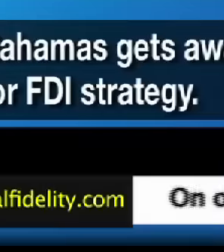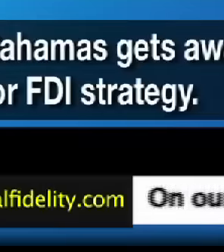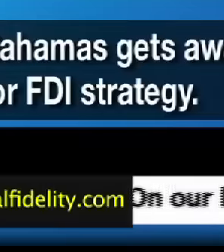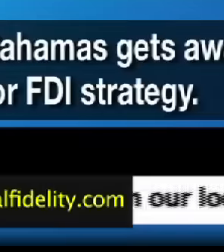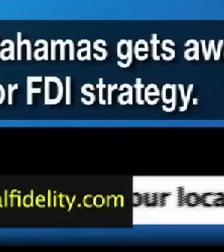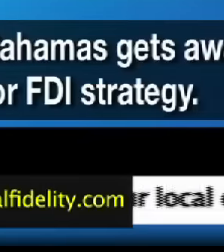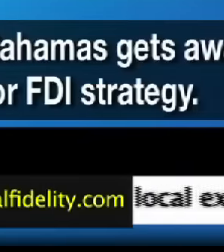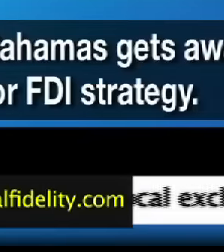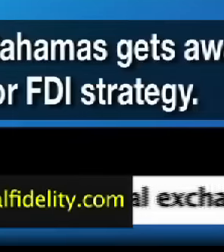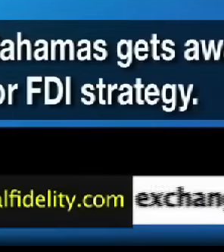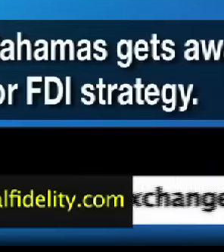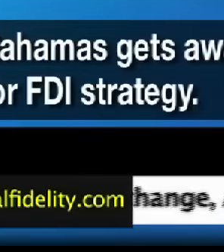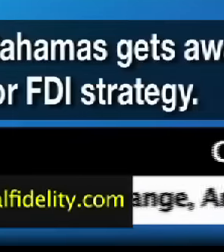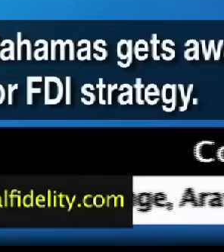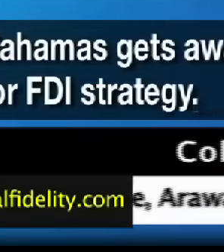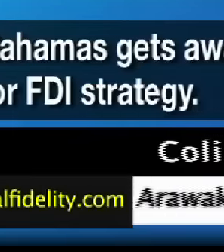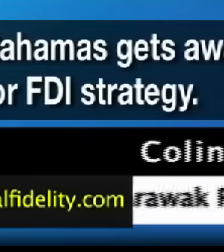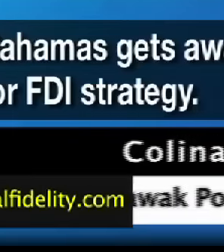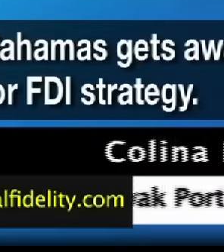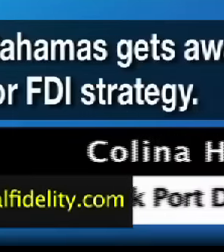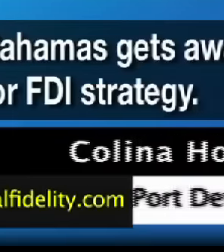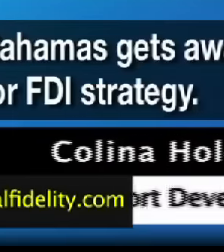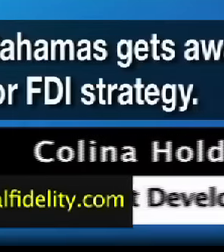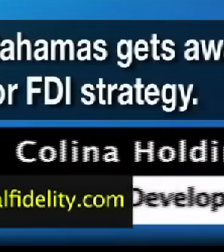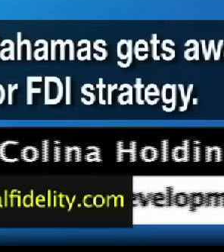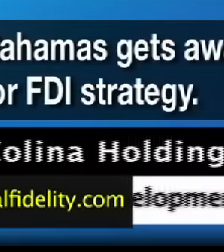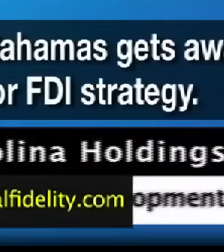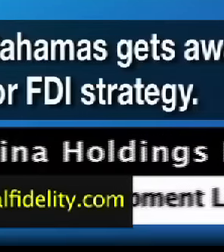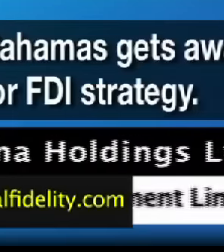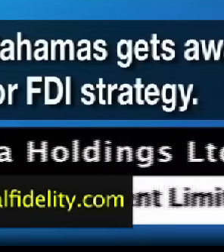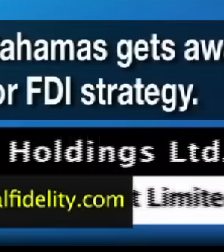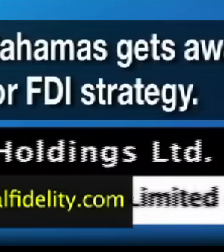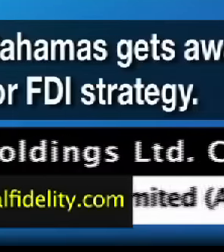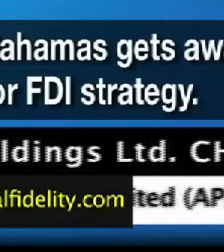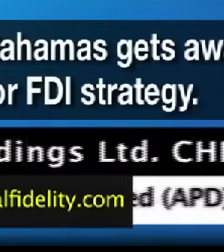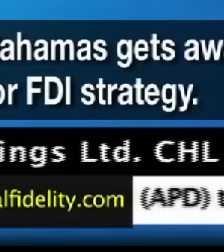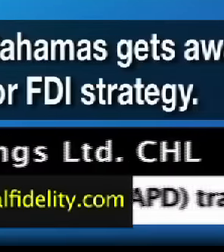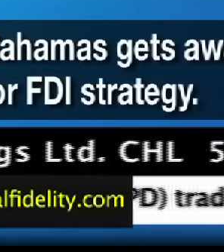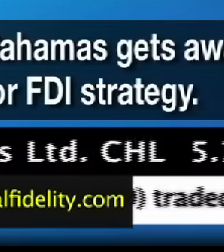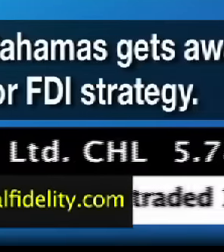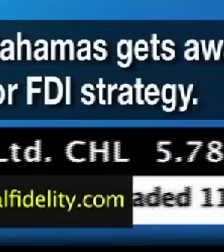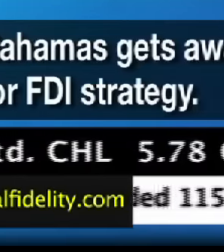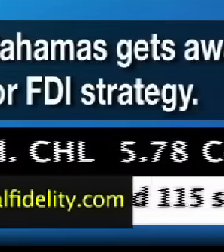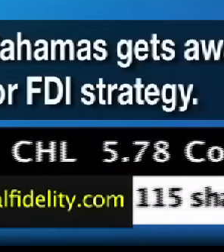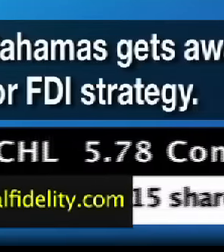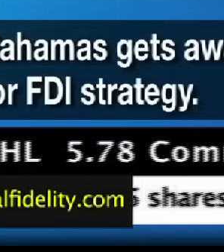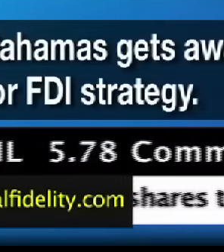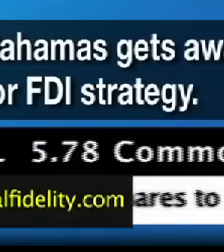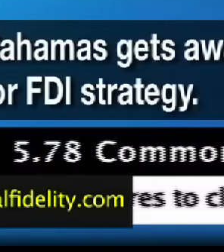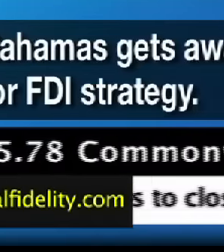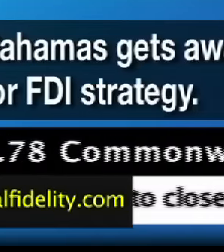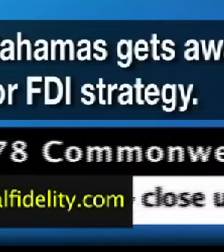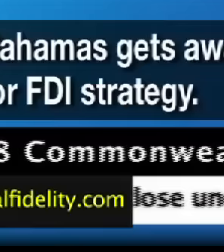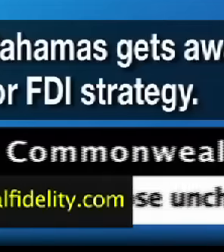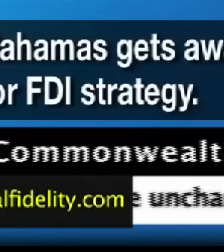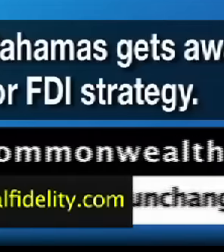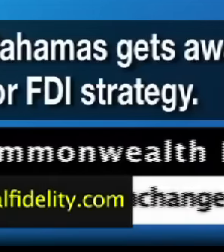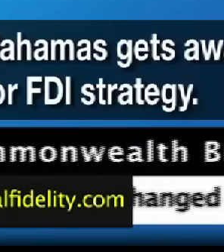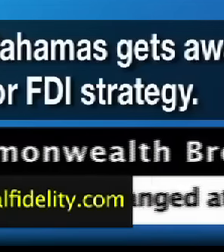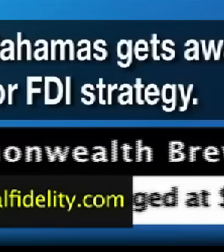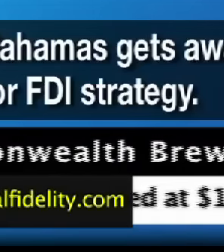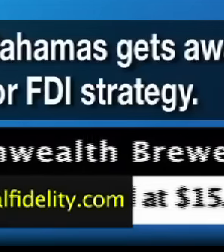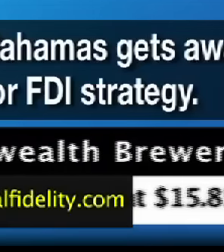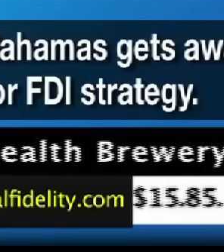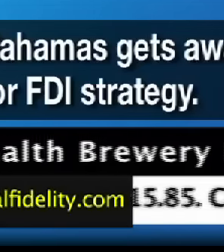direct investment strategy and cost effectiveness. The awards were presented at the Caribbean Investment Summit, or CIS, by the